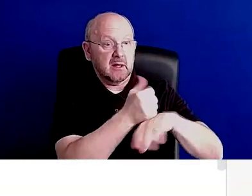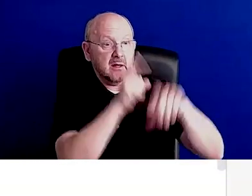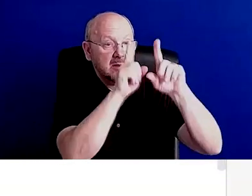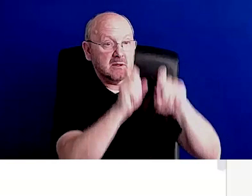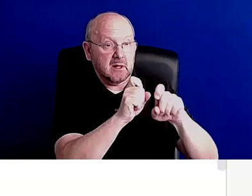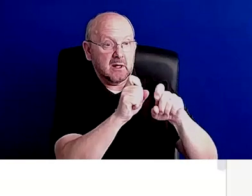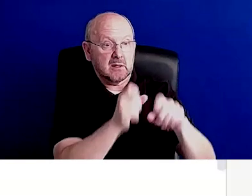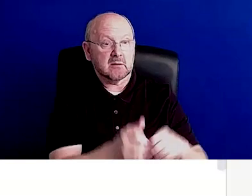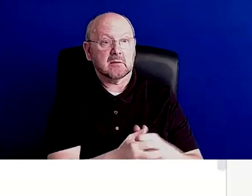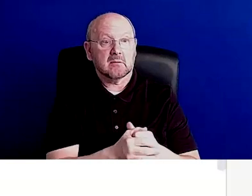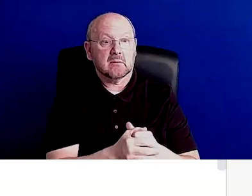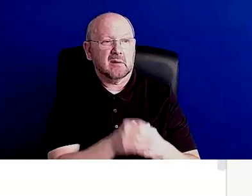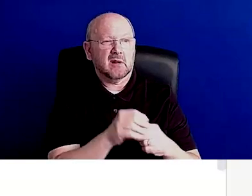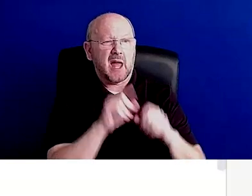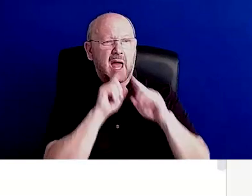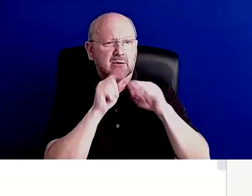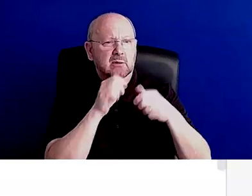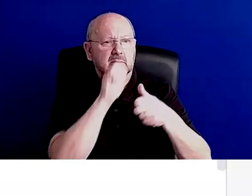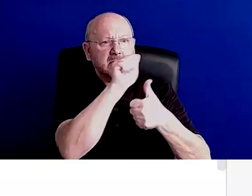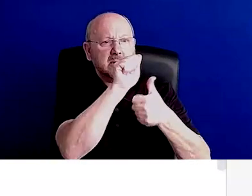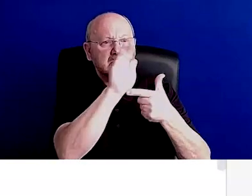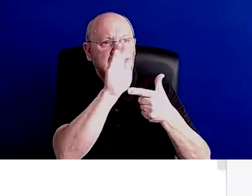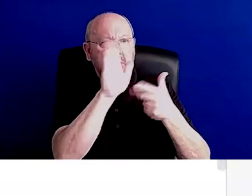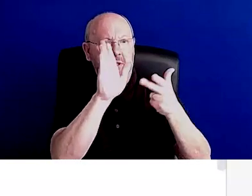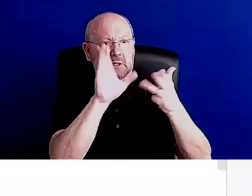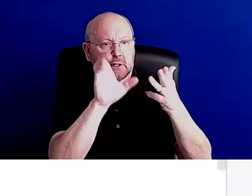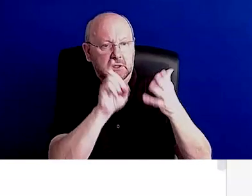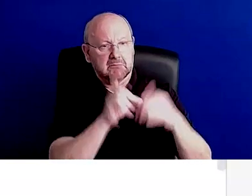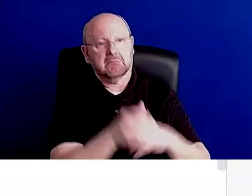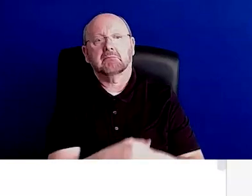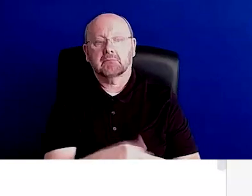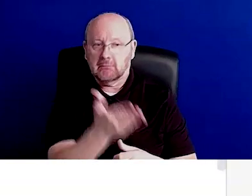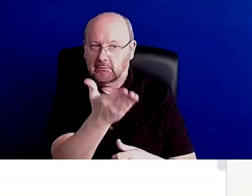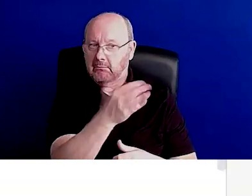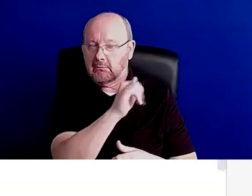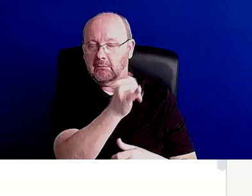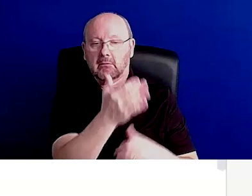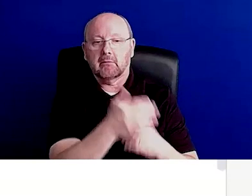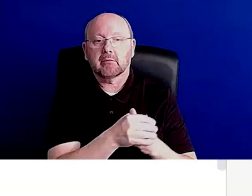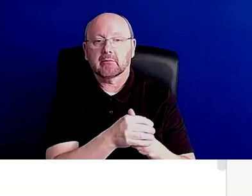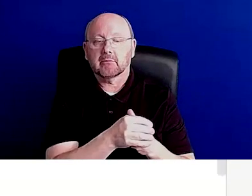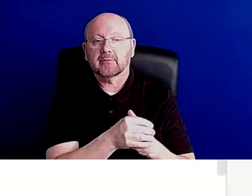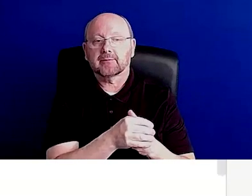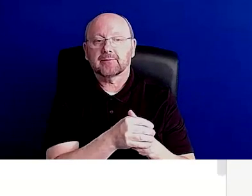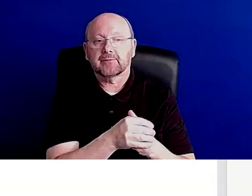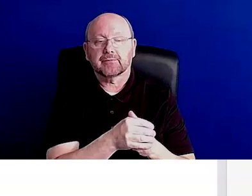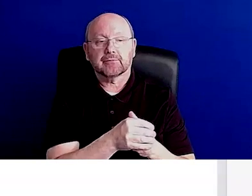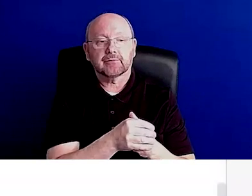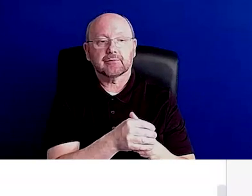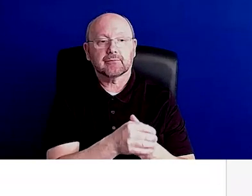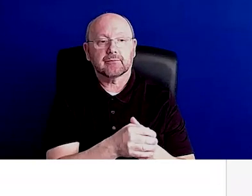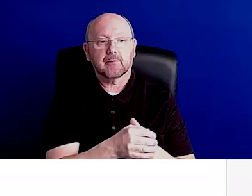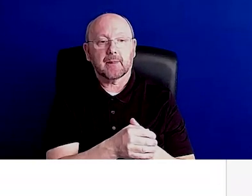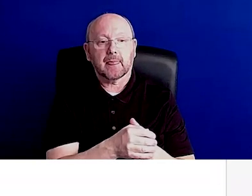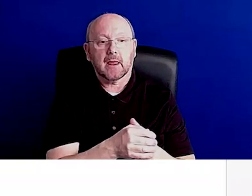but it's putting it a lot more specific to the data that I'm feeding it, just like we talked about earlier. What